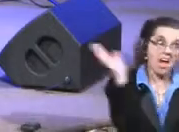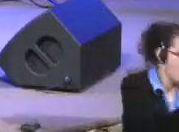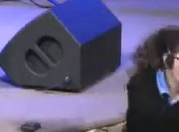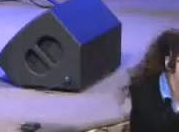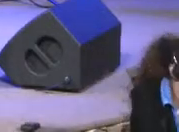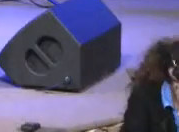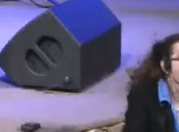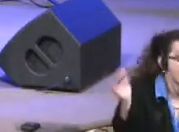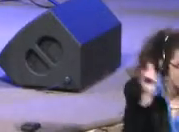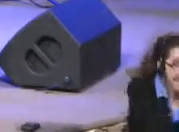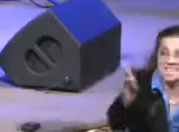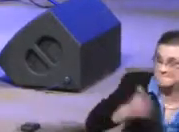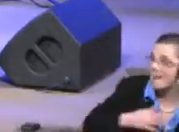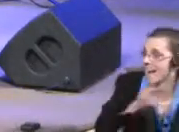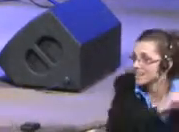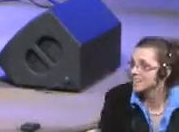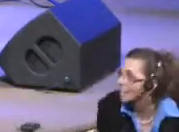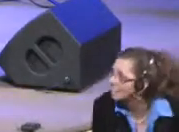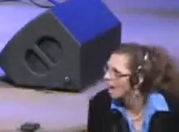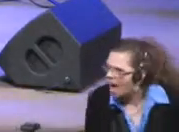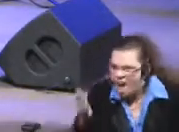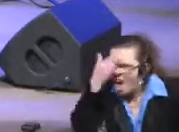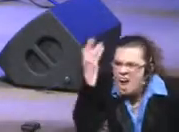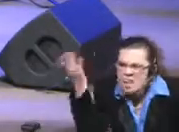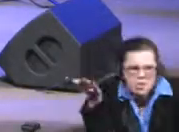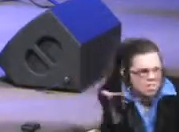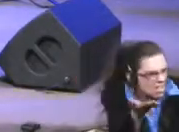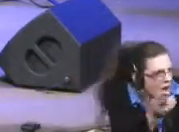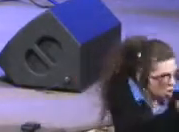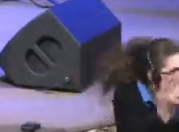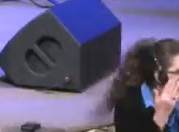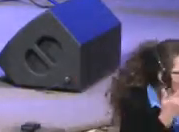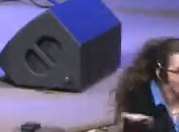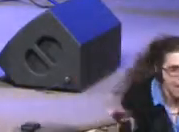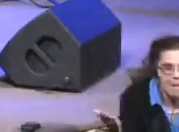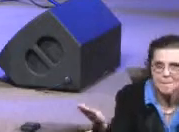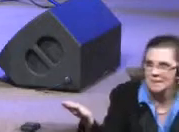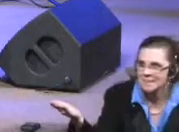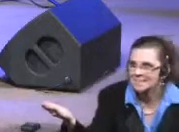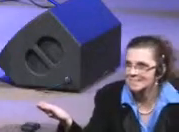him. That's my King. I wonder today, do you know him?